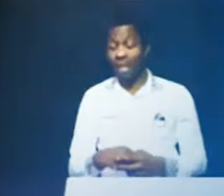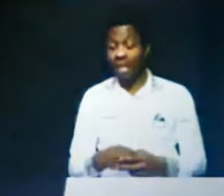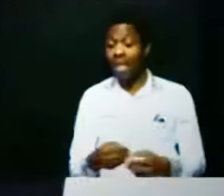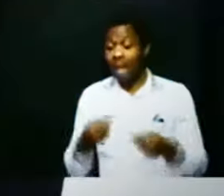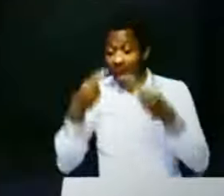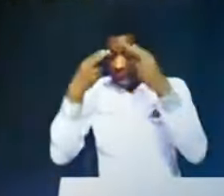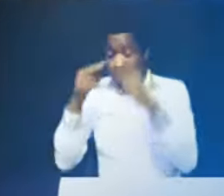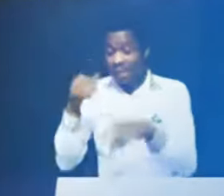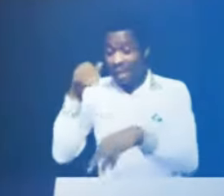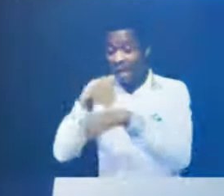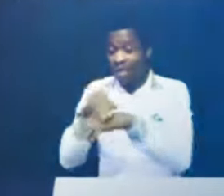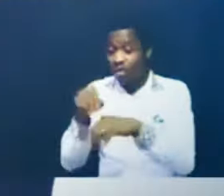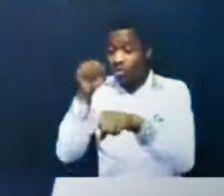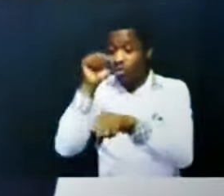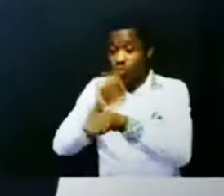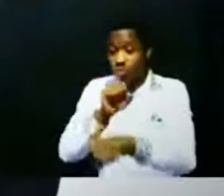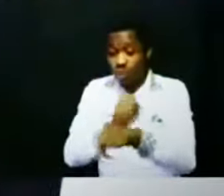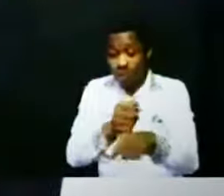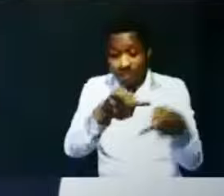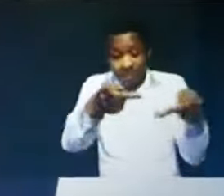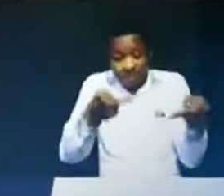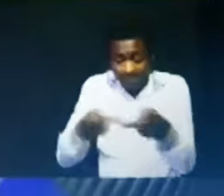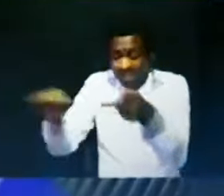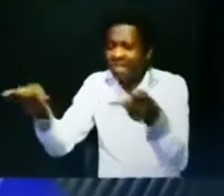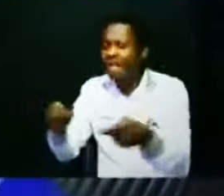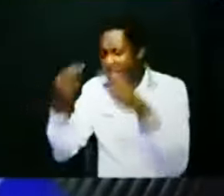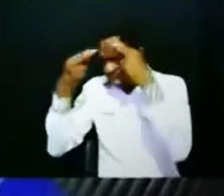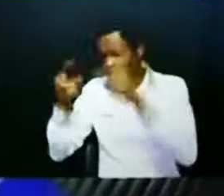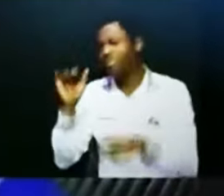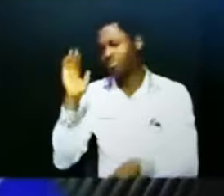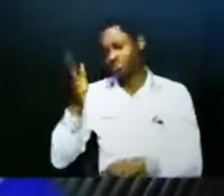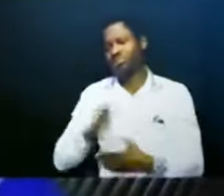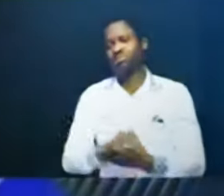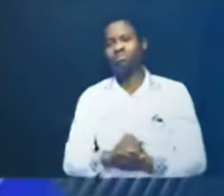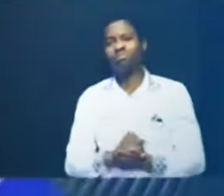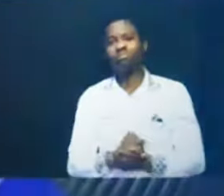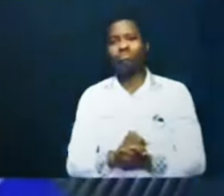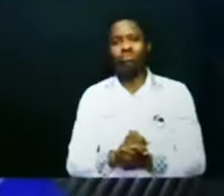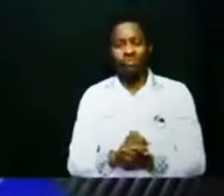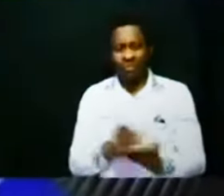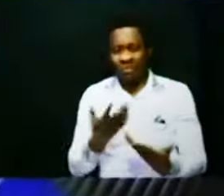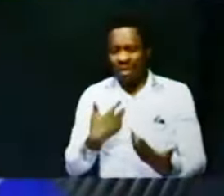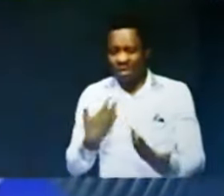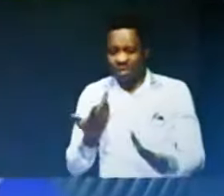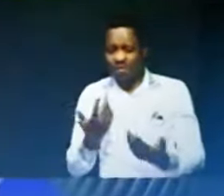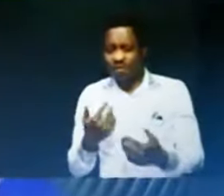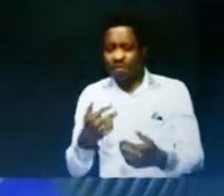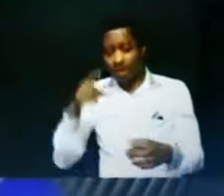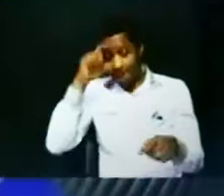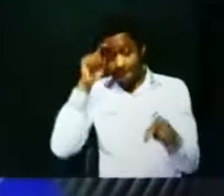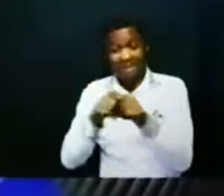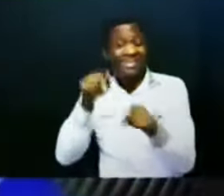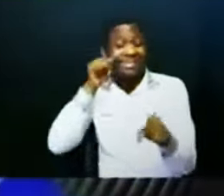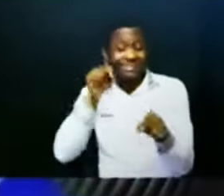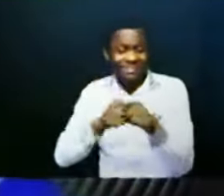workplaces, these things happen. It happens among siblings.